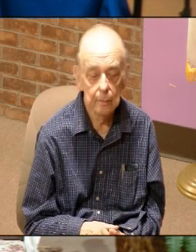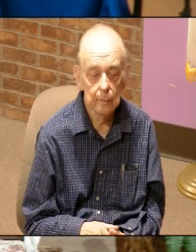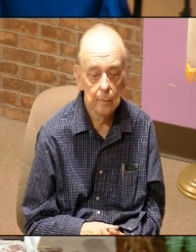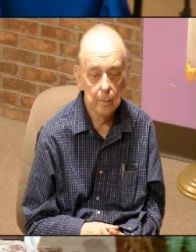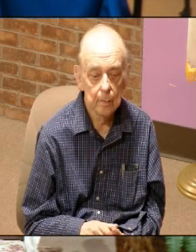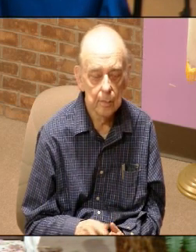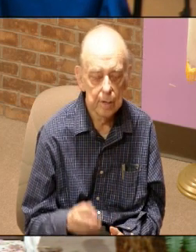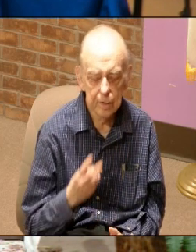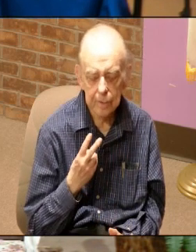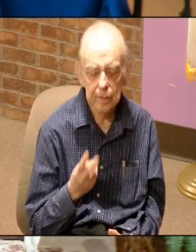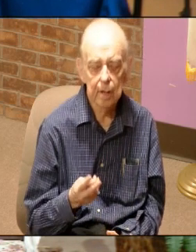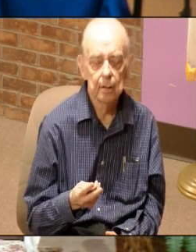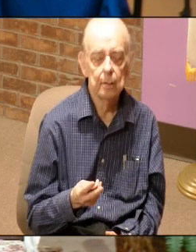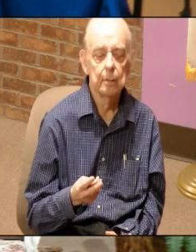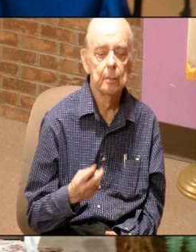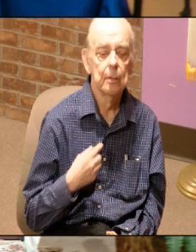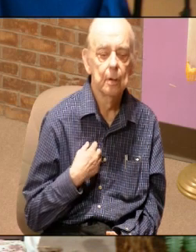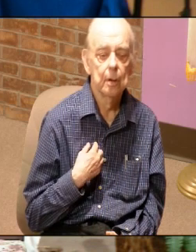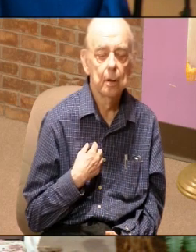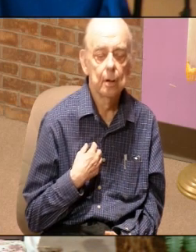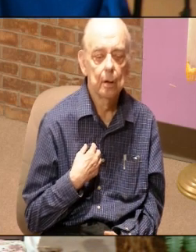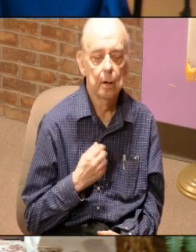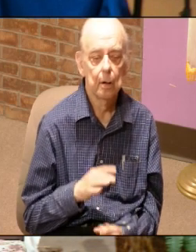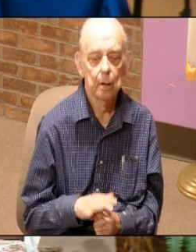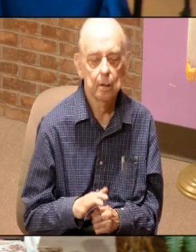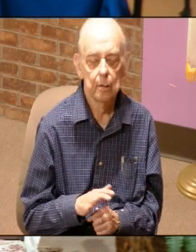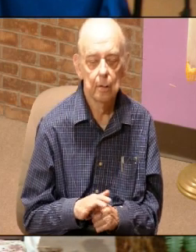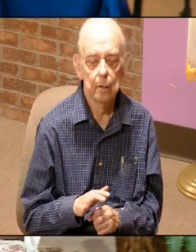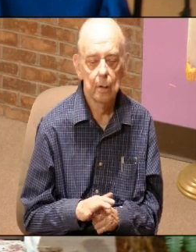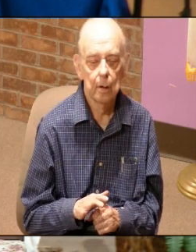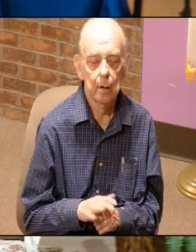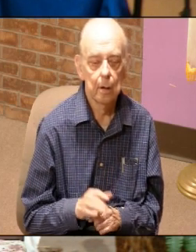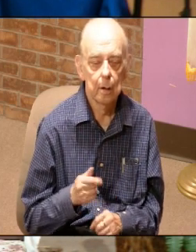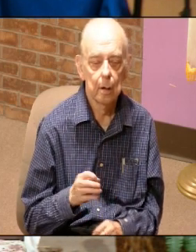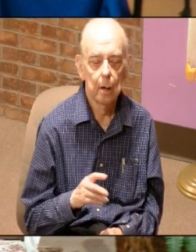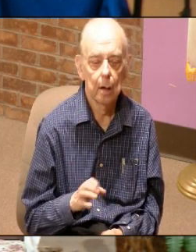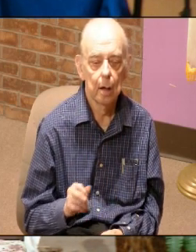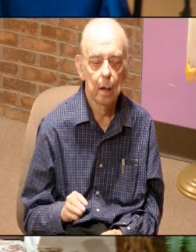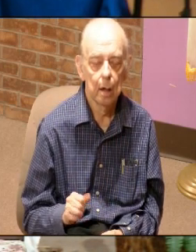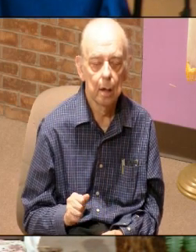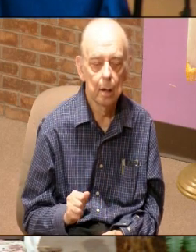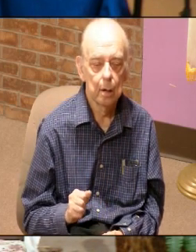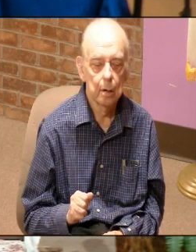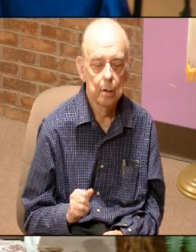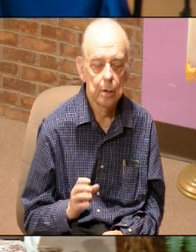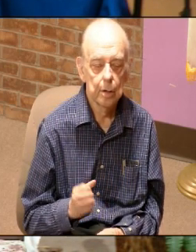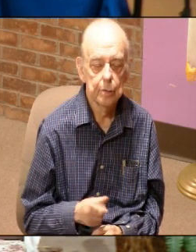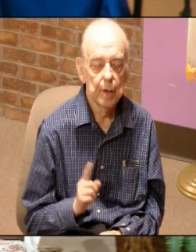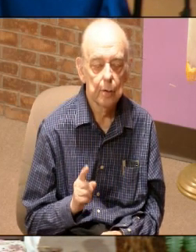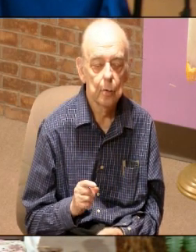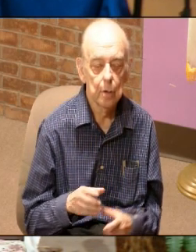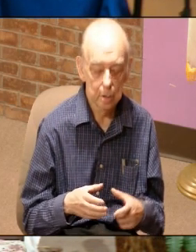but you see I've only got enough grain to make one loaf of bread